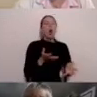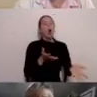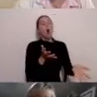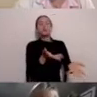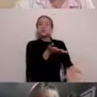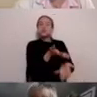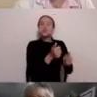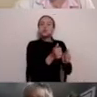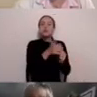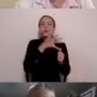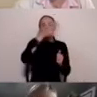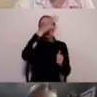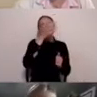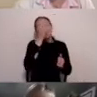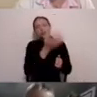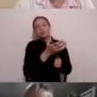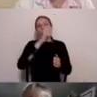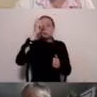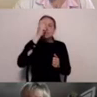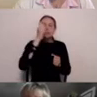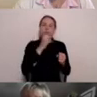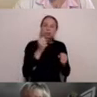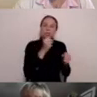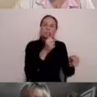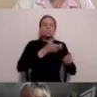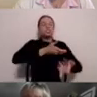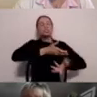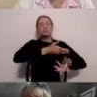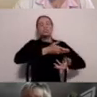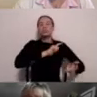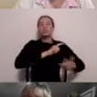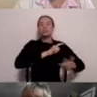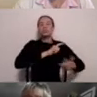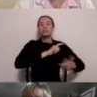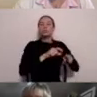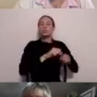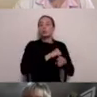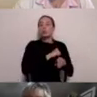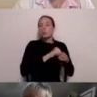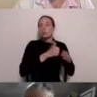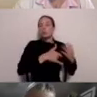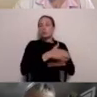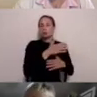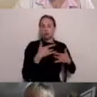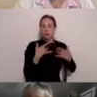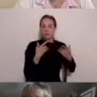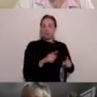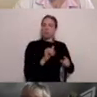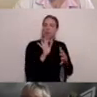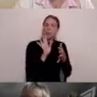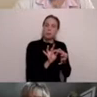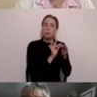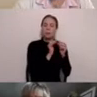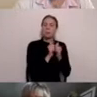parents, sharing wisdom and strategies, you know, just at a training or a social event. Those connections that happen between peers